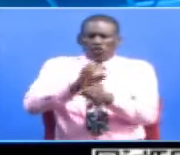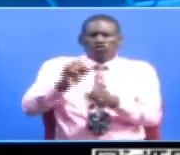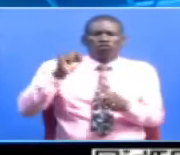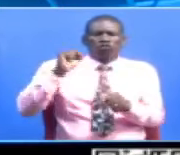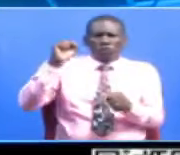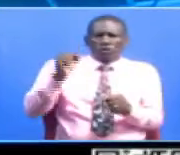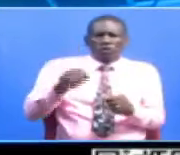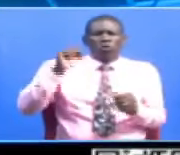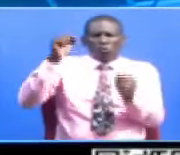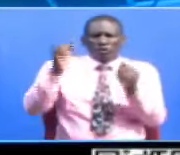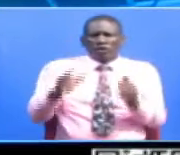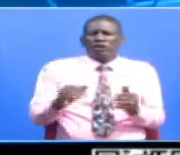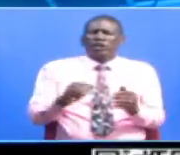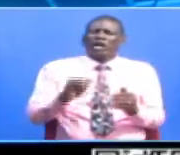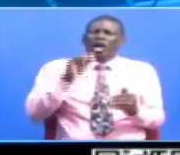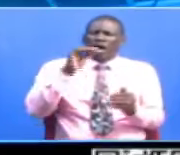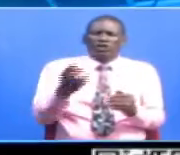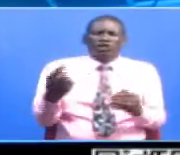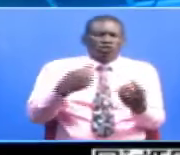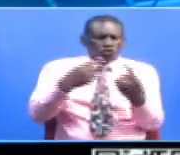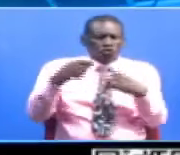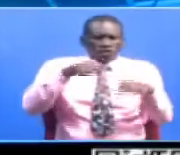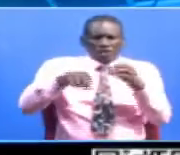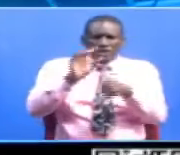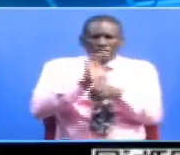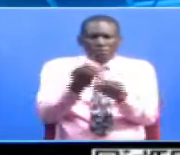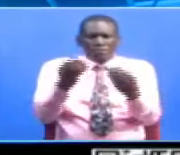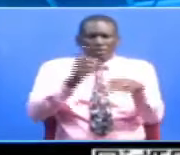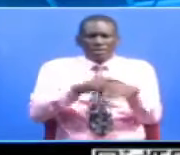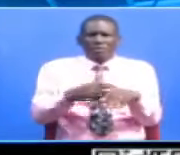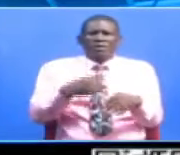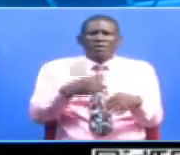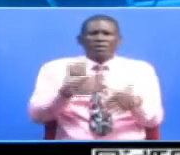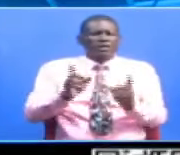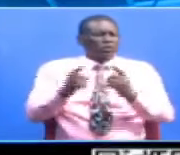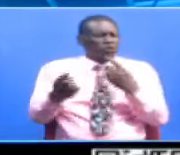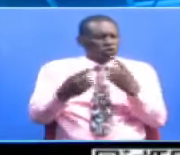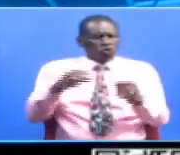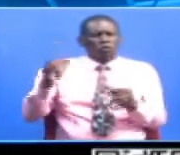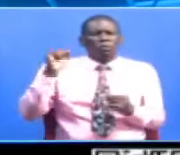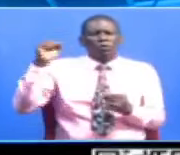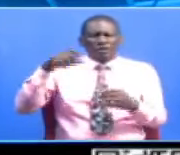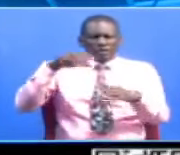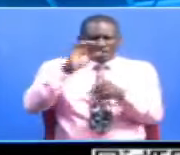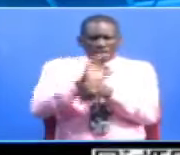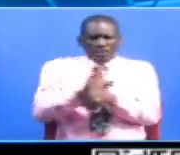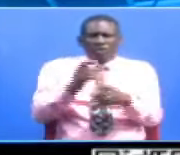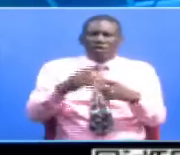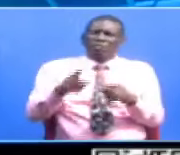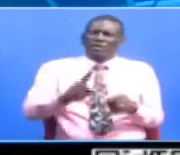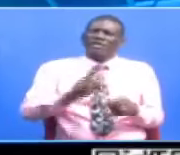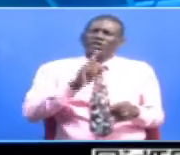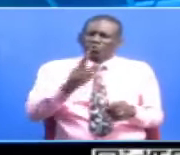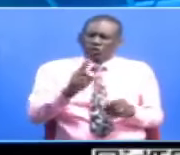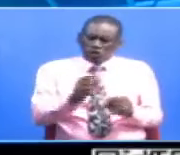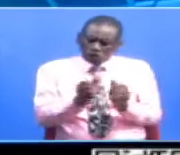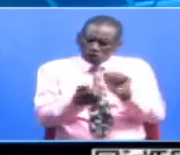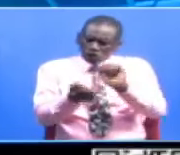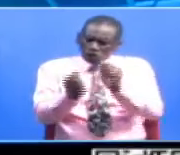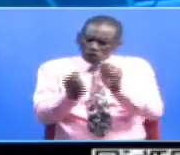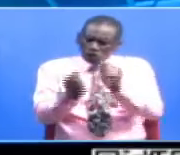Politicians call to speak many times say they won't talk politics in church, but their speeches take a sharp bend more